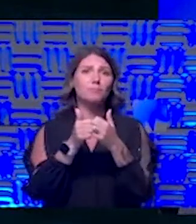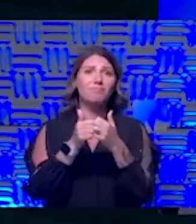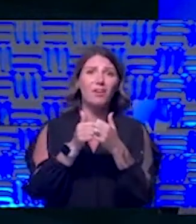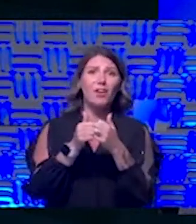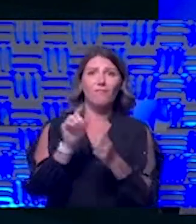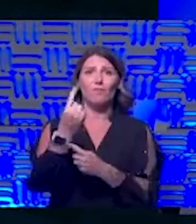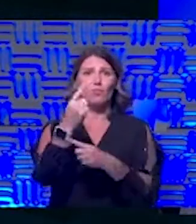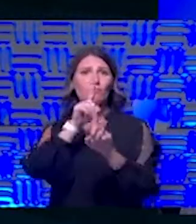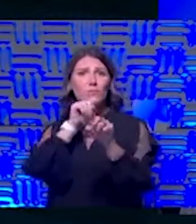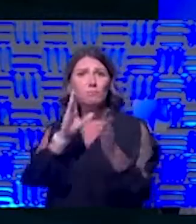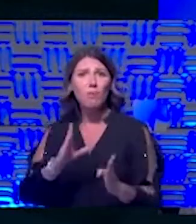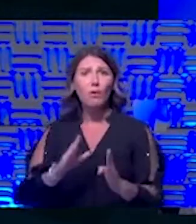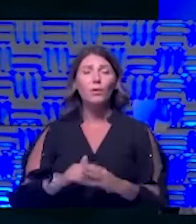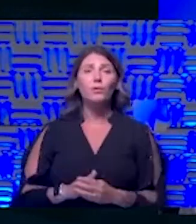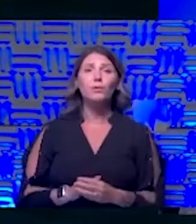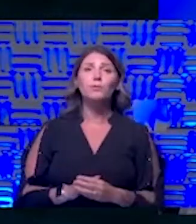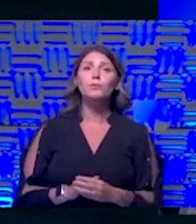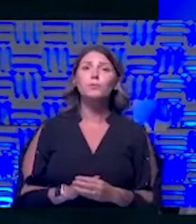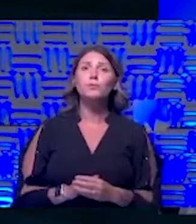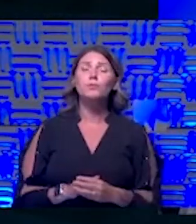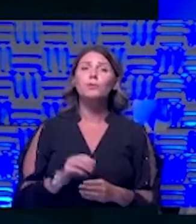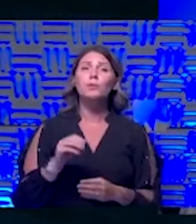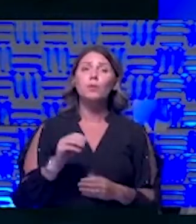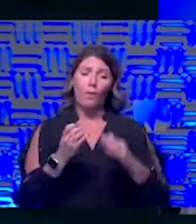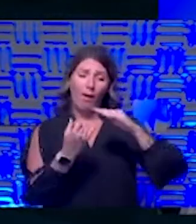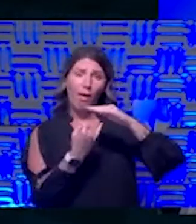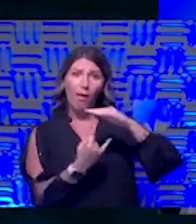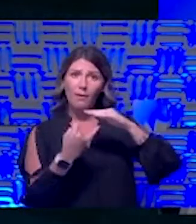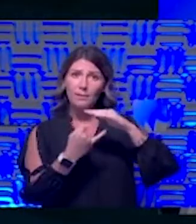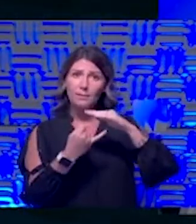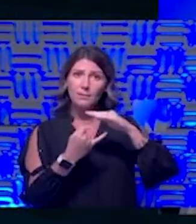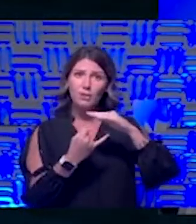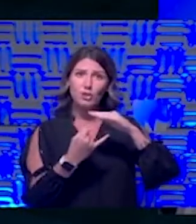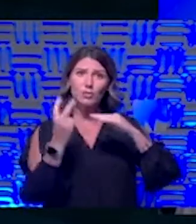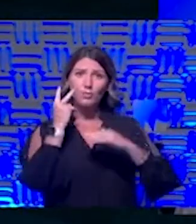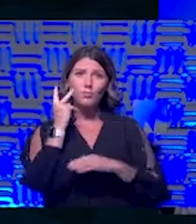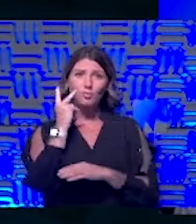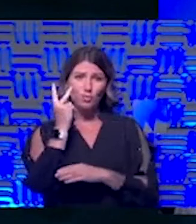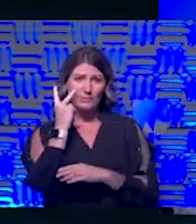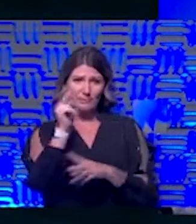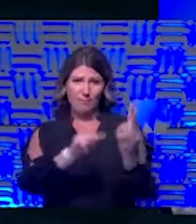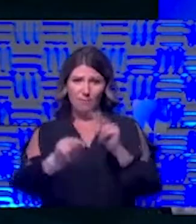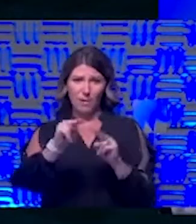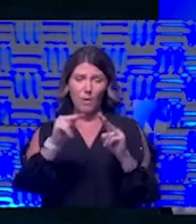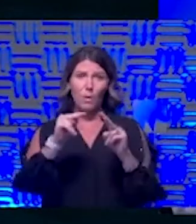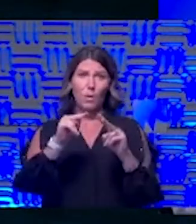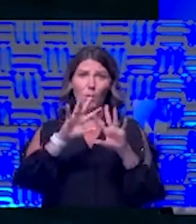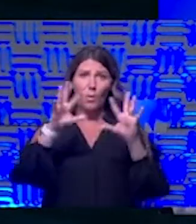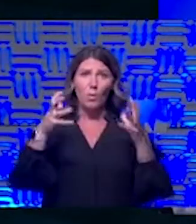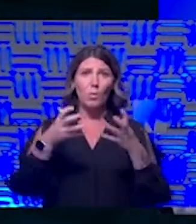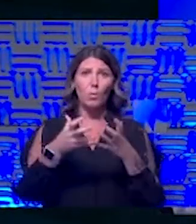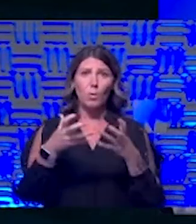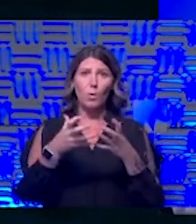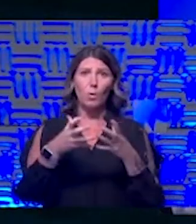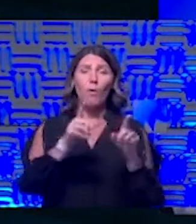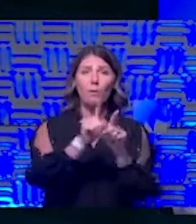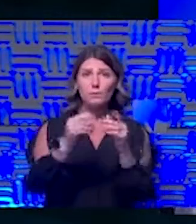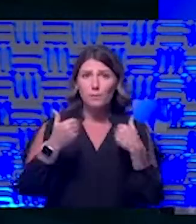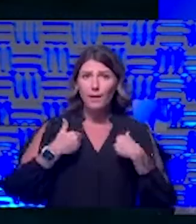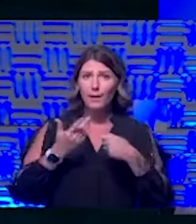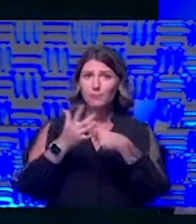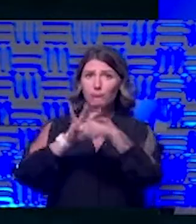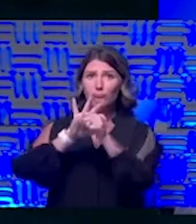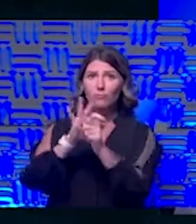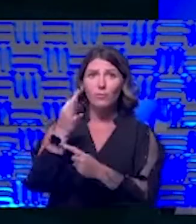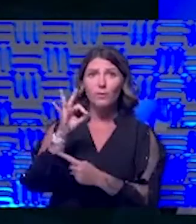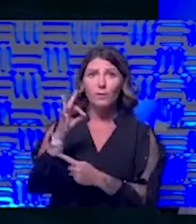the isolation of what you're seeing in the world with COVID, what we're seeing with what you've